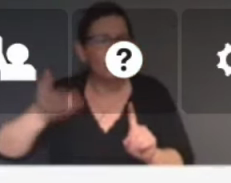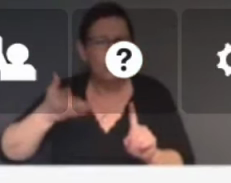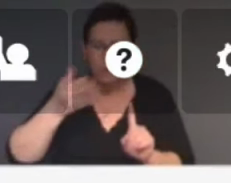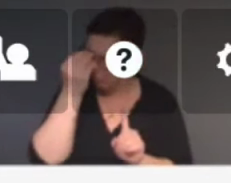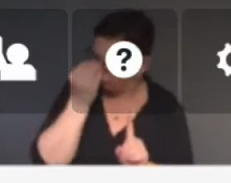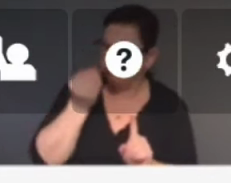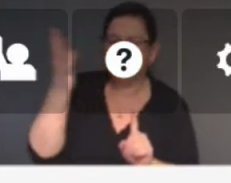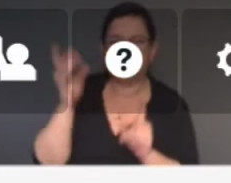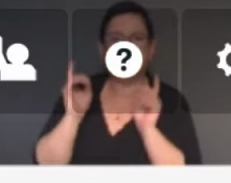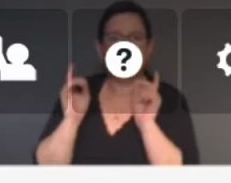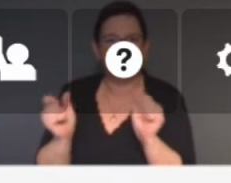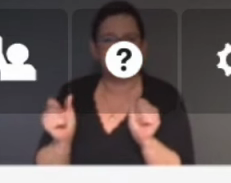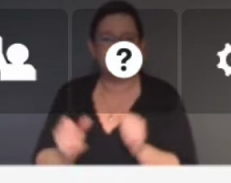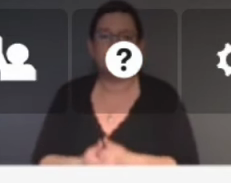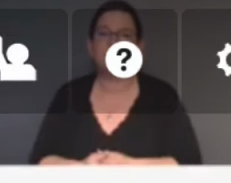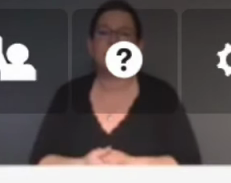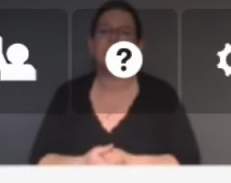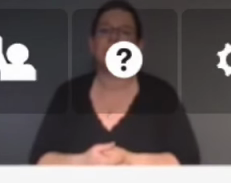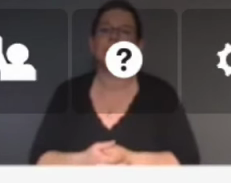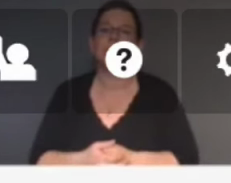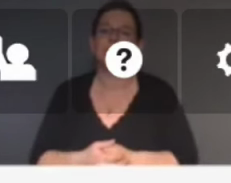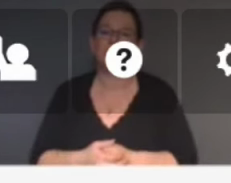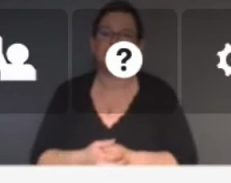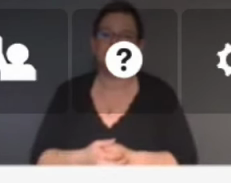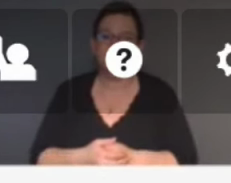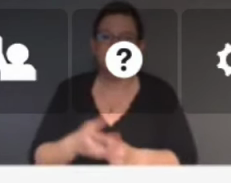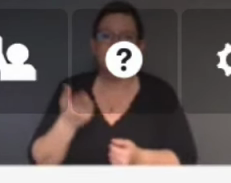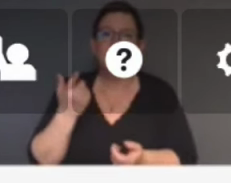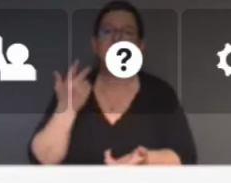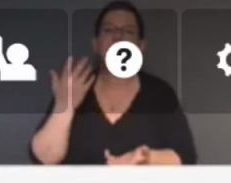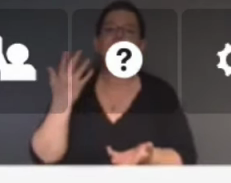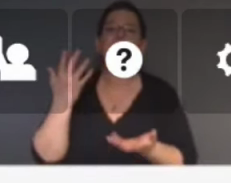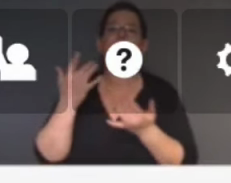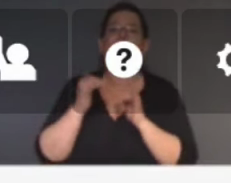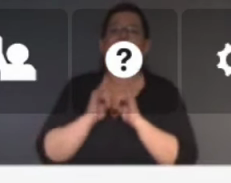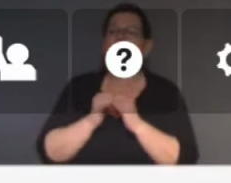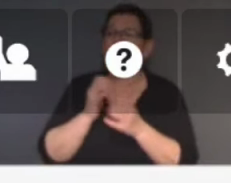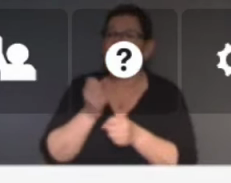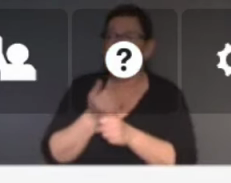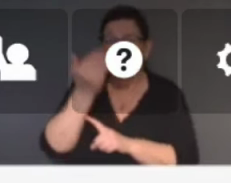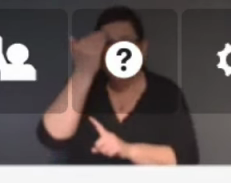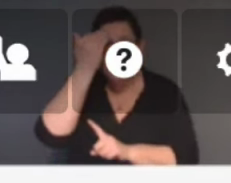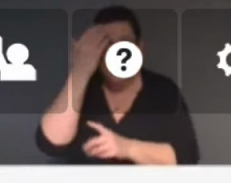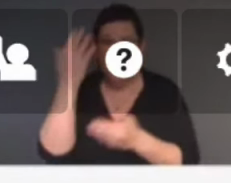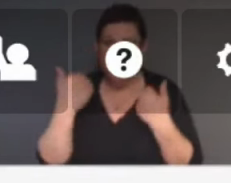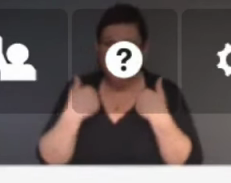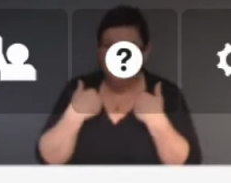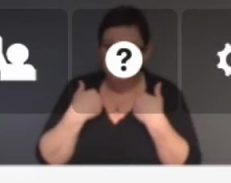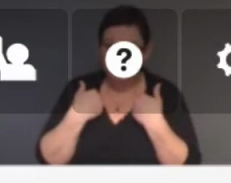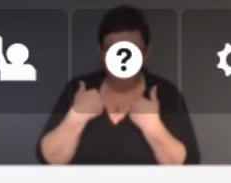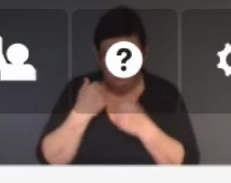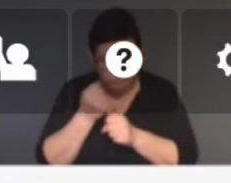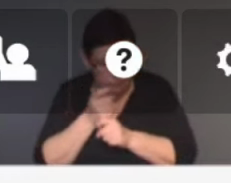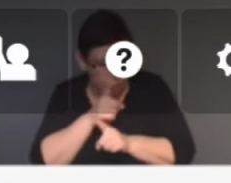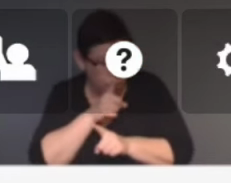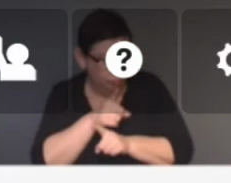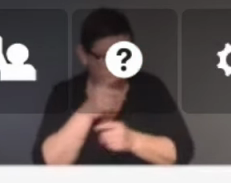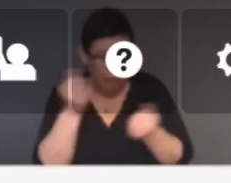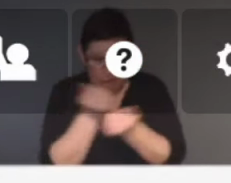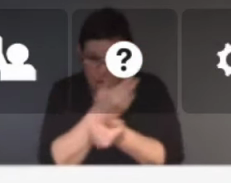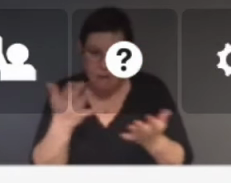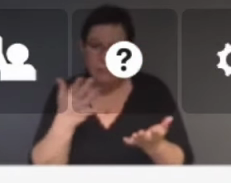you, like your marital status, proof that you are the primary caregiver of a child, or your